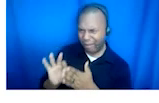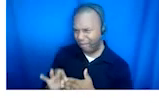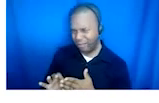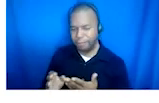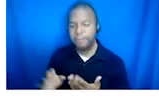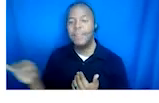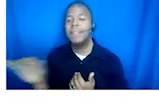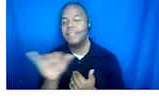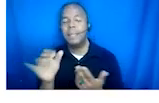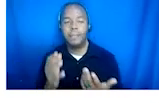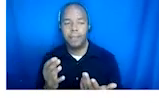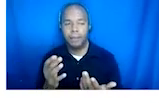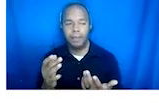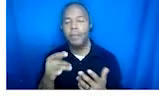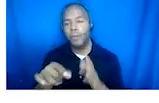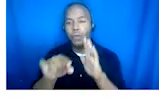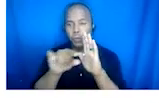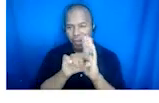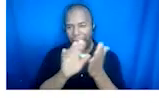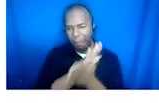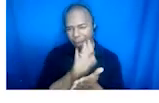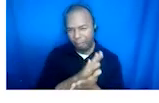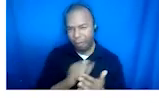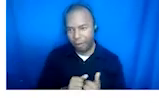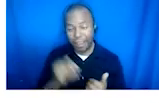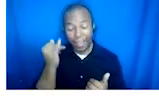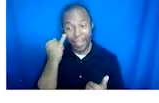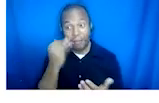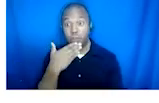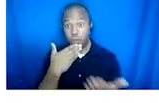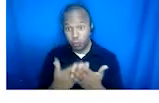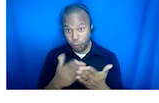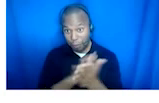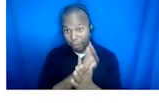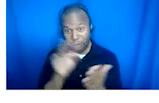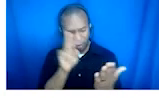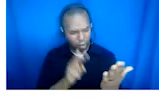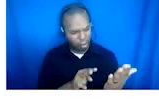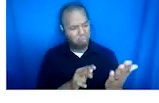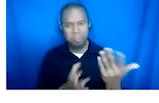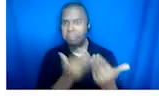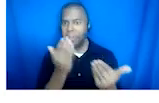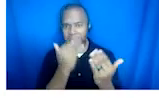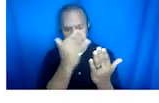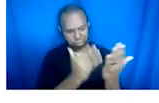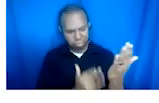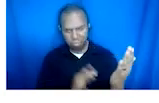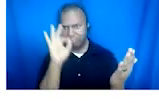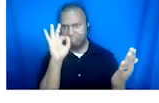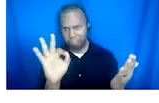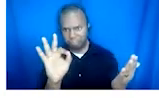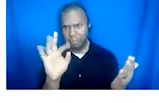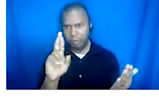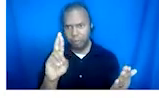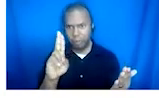paper, right? A really good paper, like, and then another paper that doesn't meet the rubric, you're